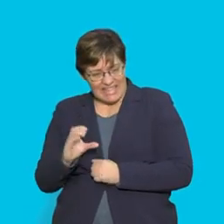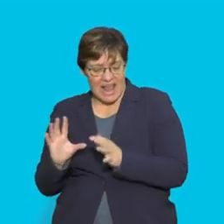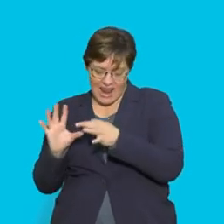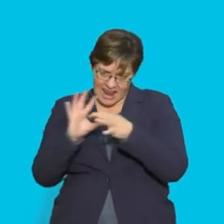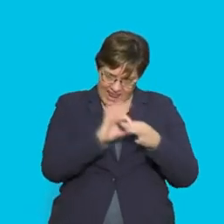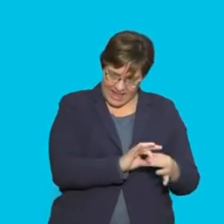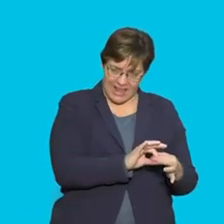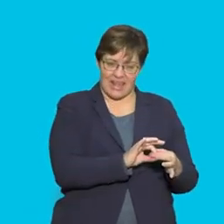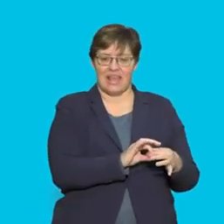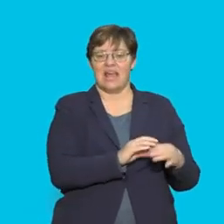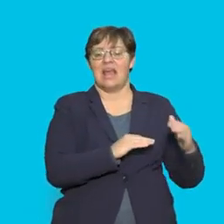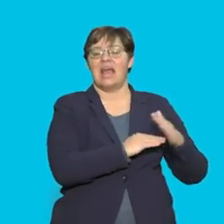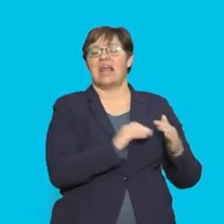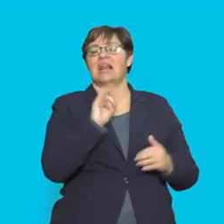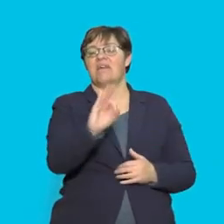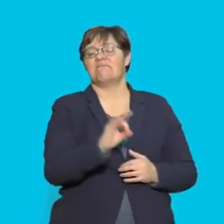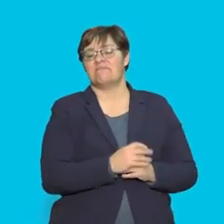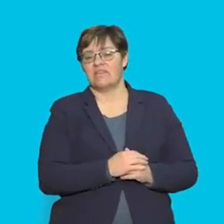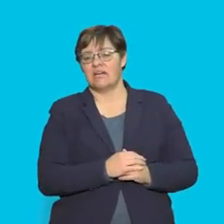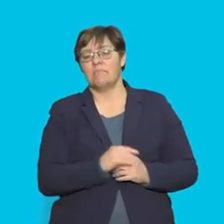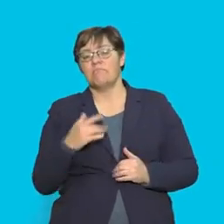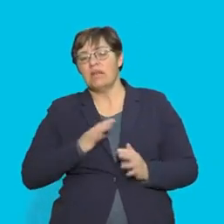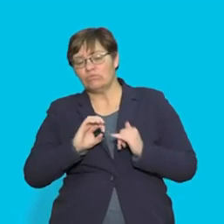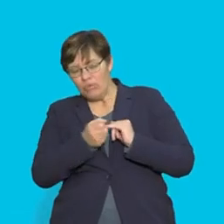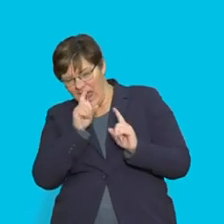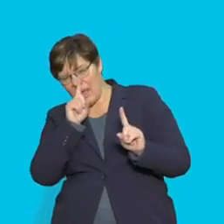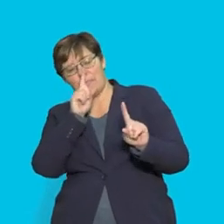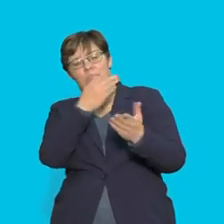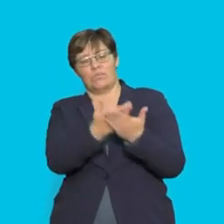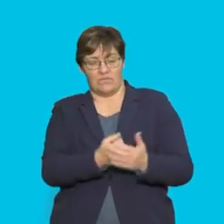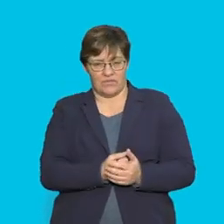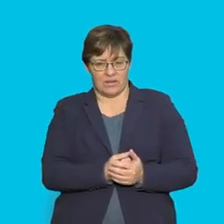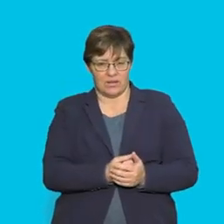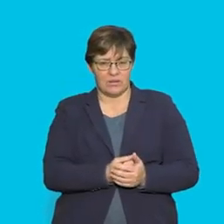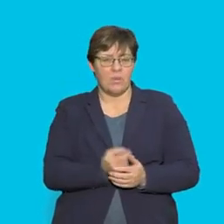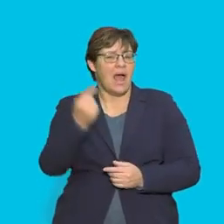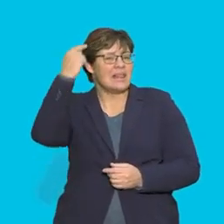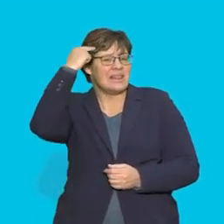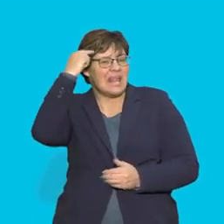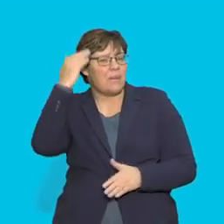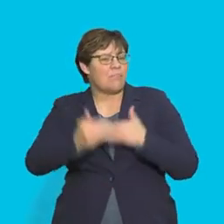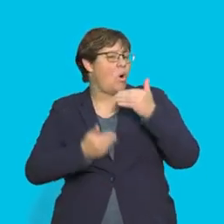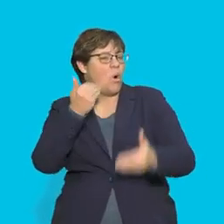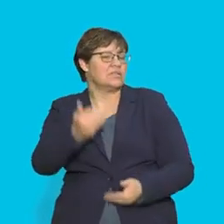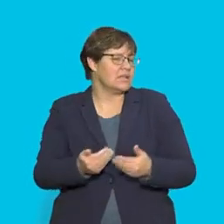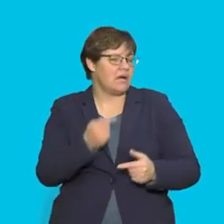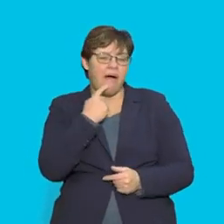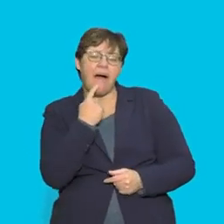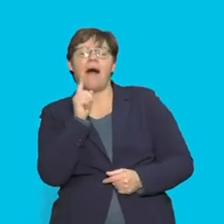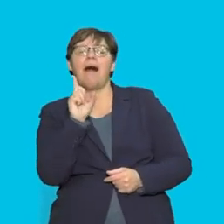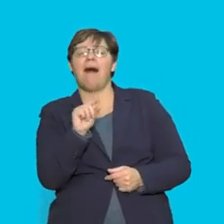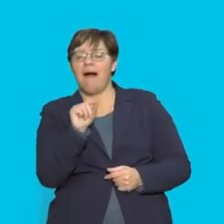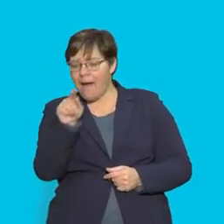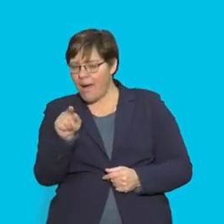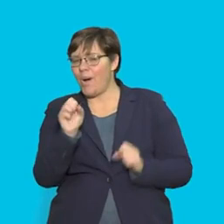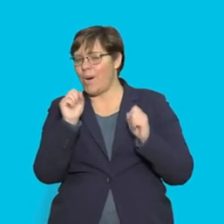to angle F, which is what I'm trying to talk about. So do you understand? My thinking process will be that. Now I'm saying, all